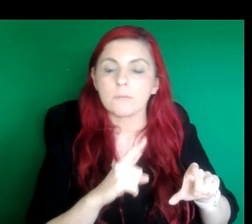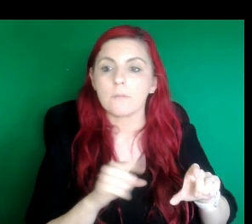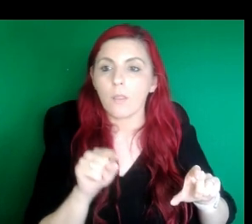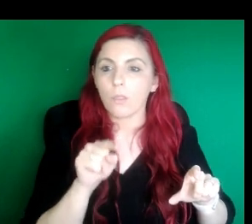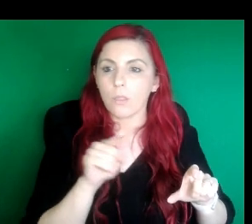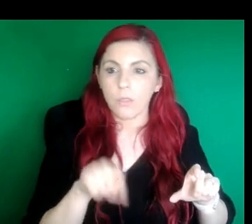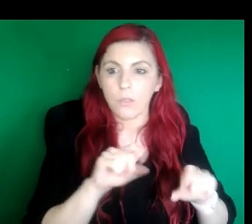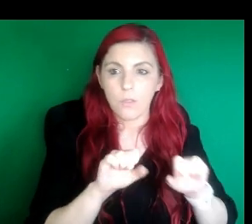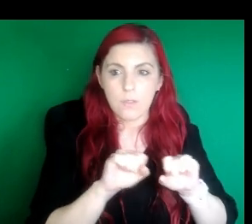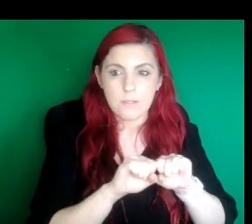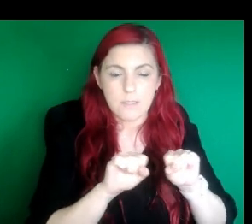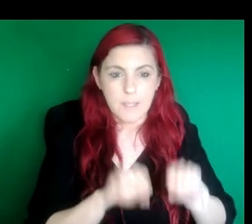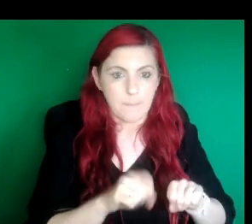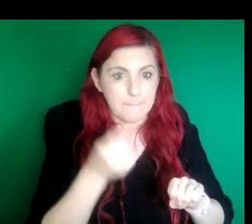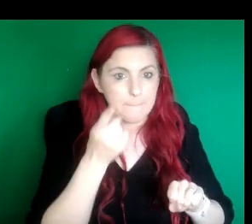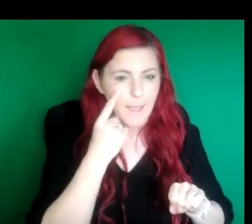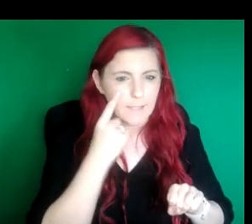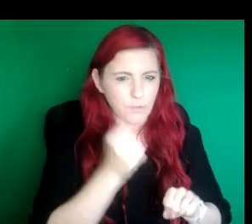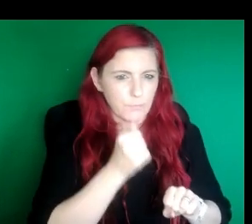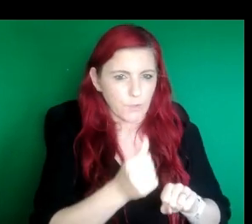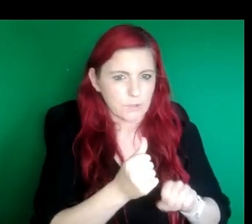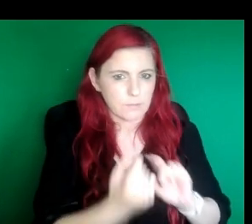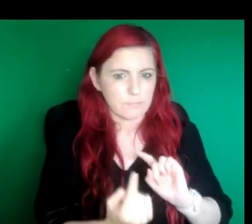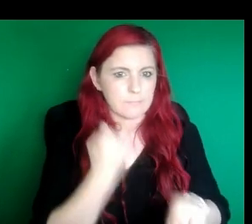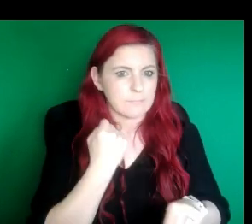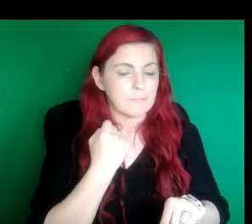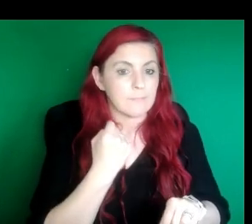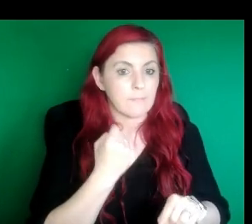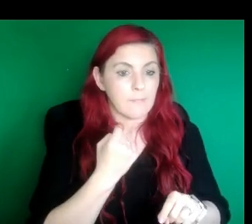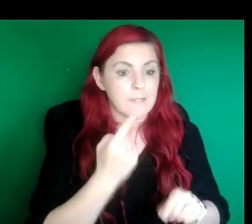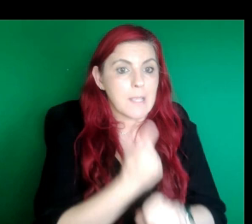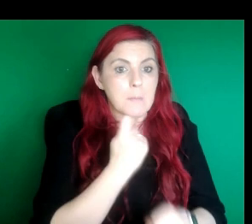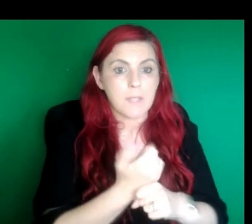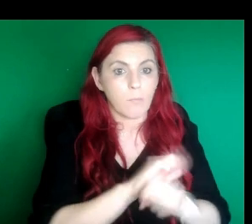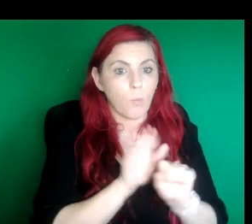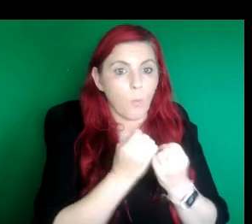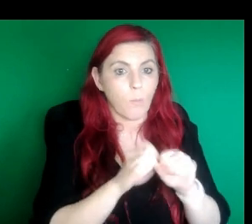So this scheme was piloted first in the pandemic,